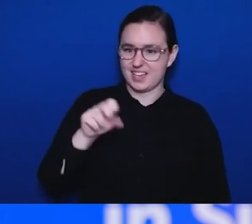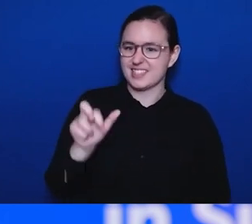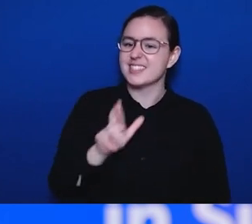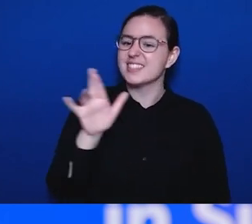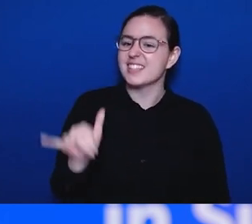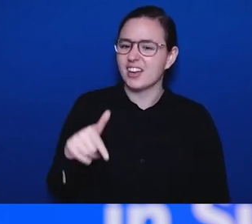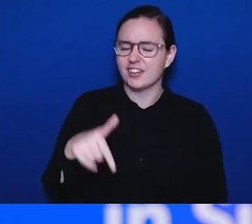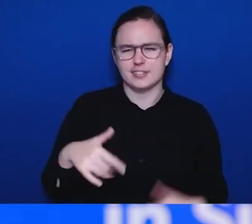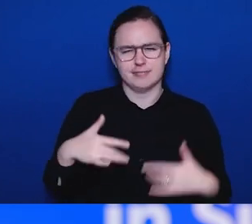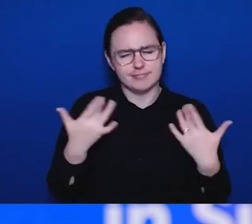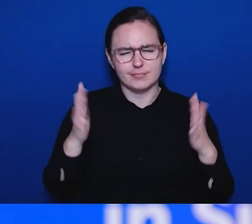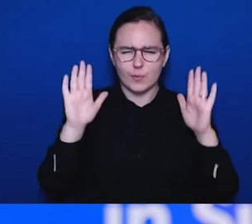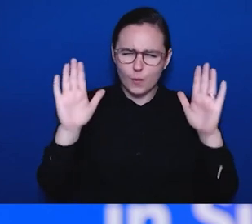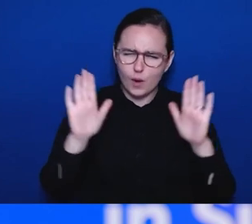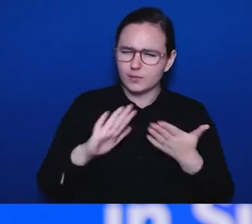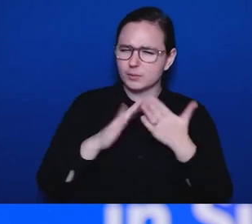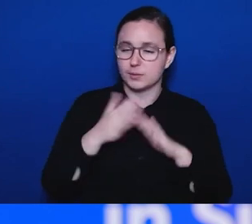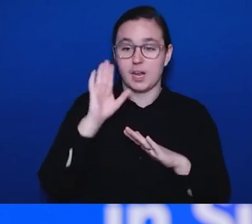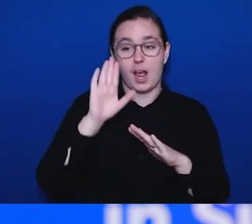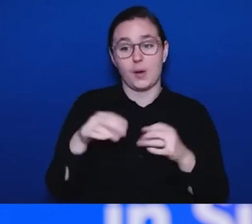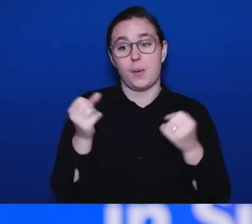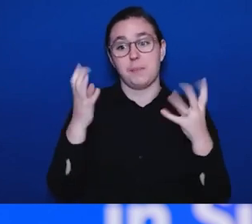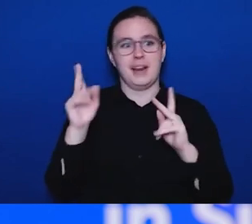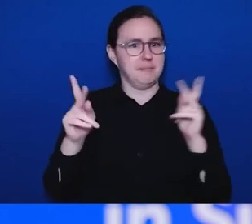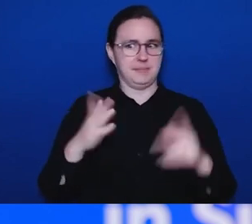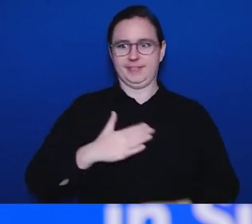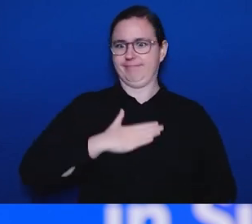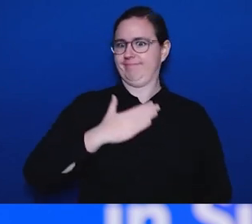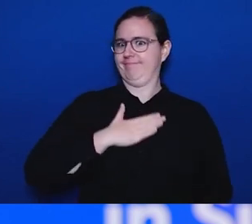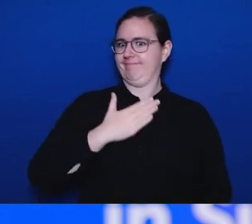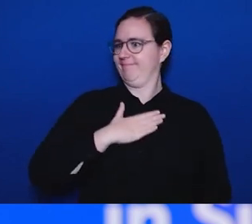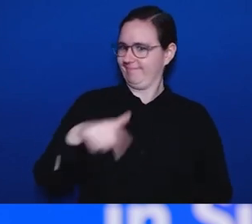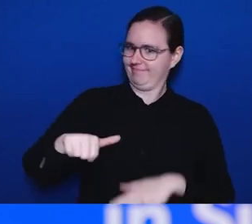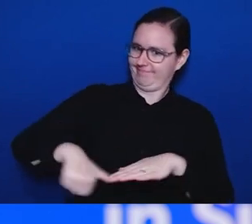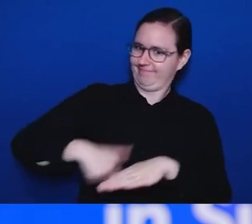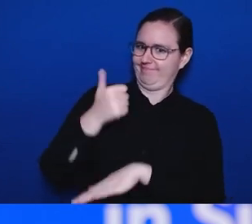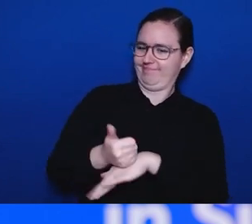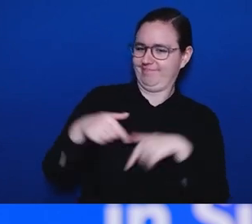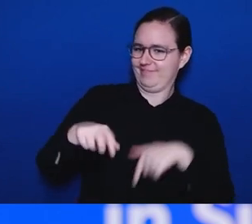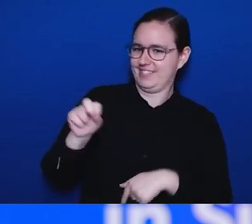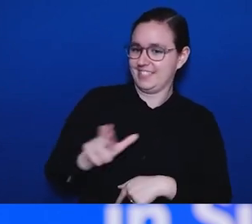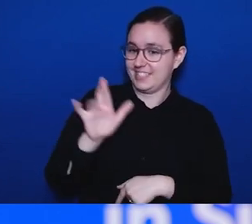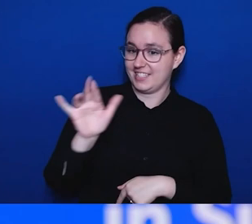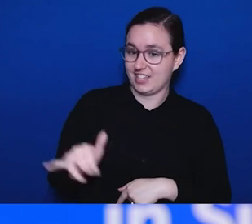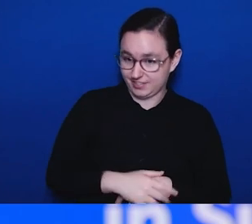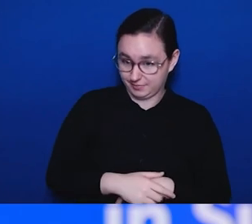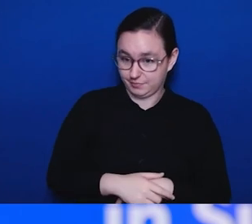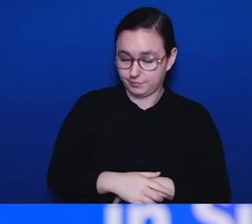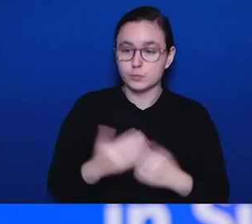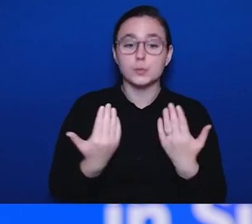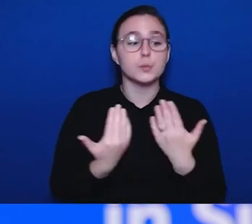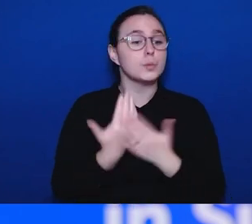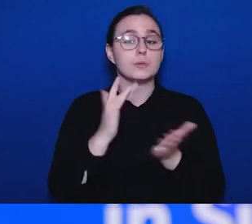Surrey. This is a vibrant and growing community that has so much to offer. I know so many like myself are beyond pleased to see